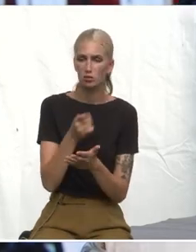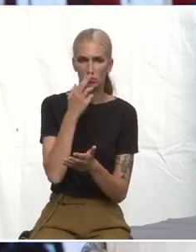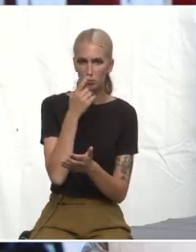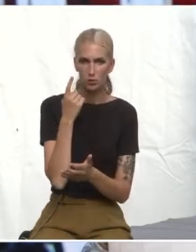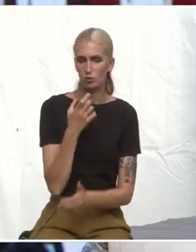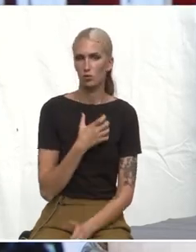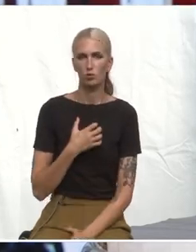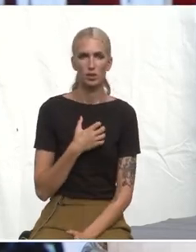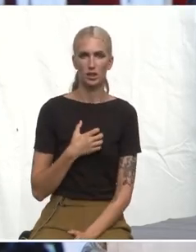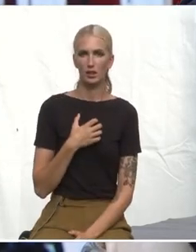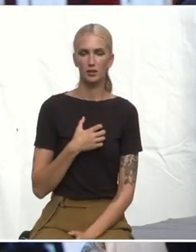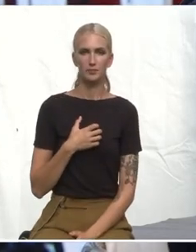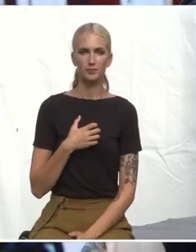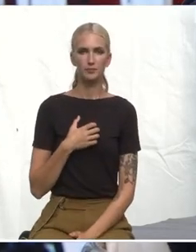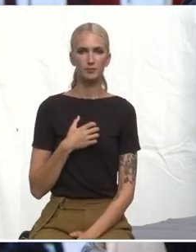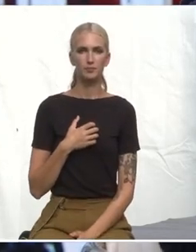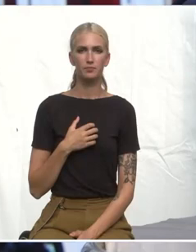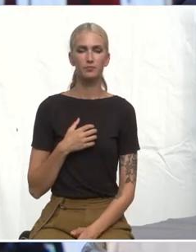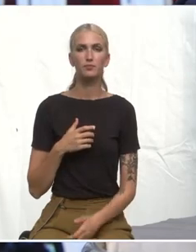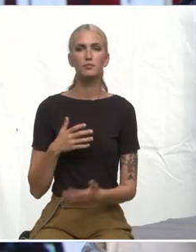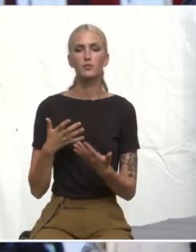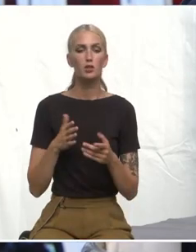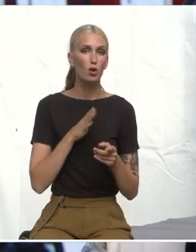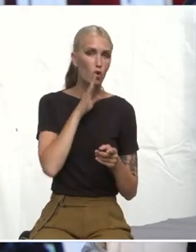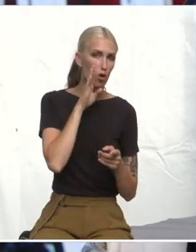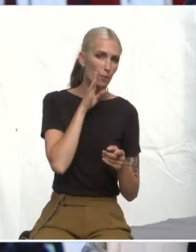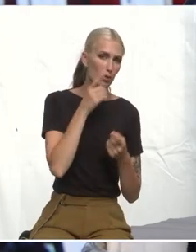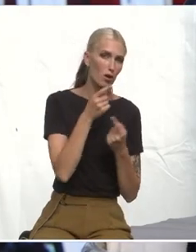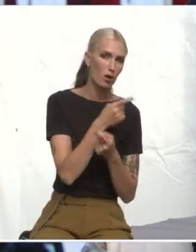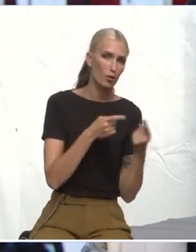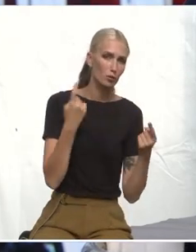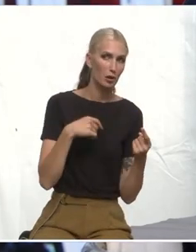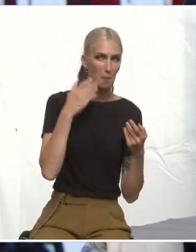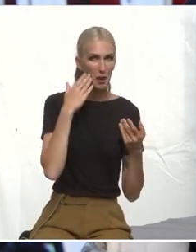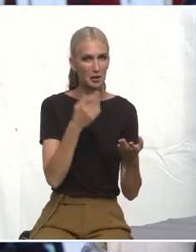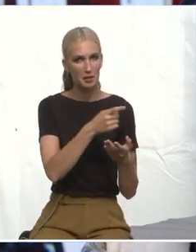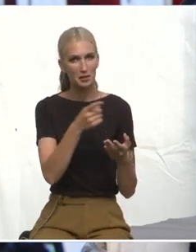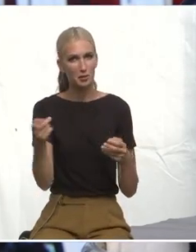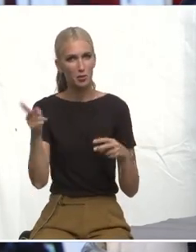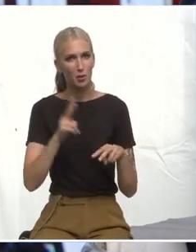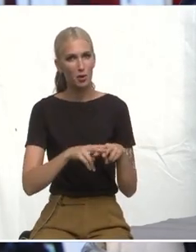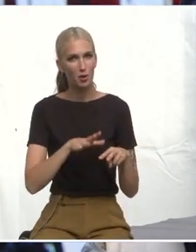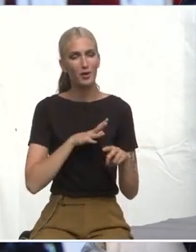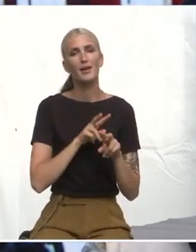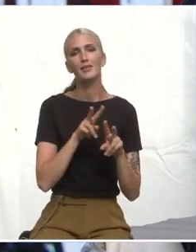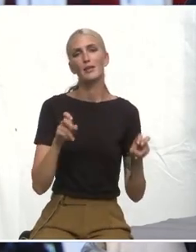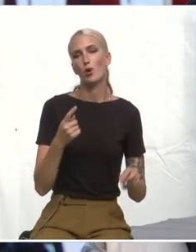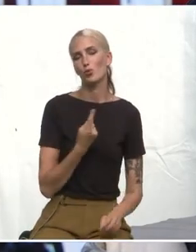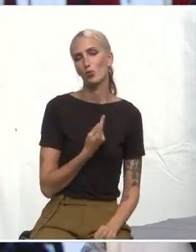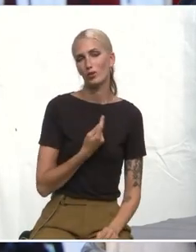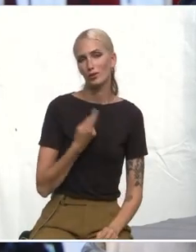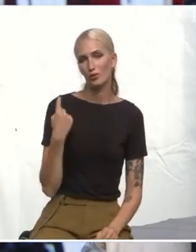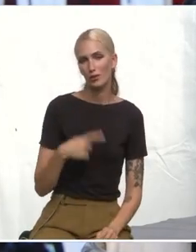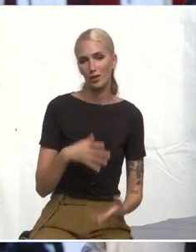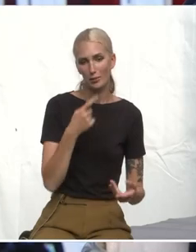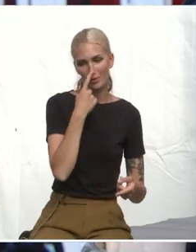comes back to the discussion in the beginning and in the morning. I don't know if you were here, but it was about loneliness, and comes back now. You